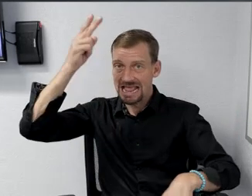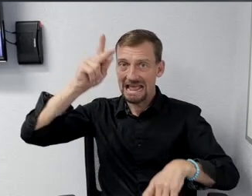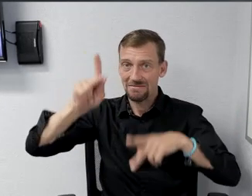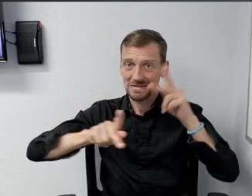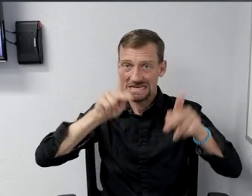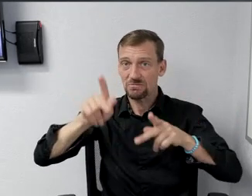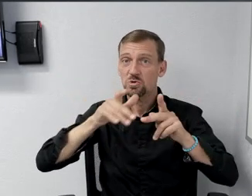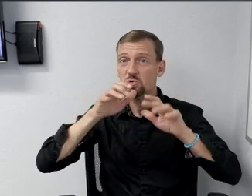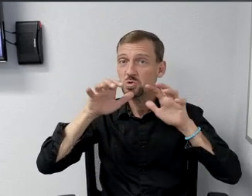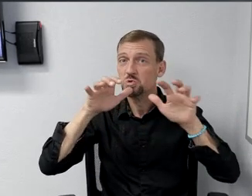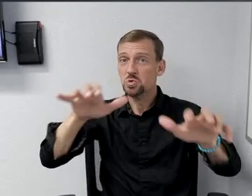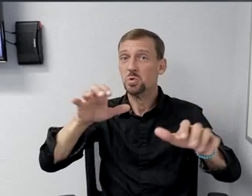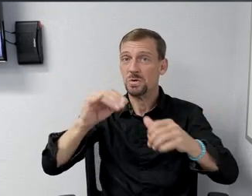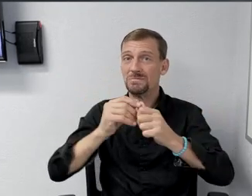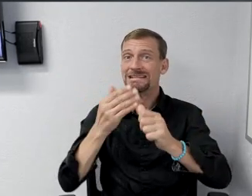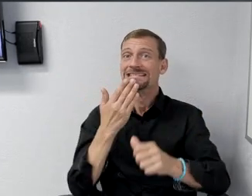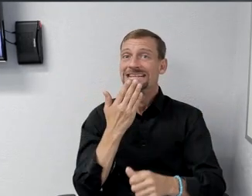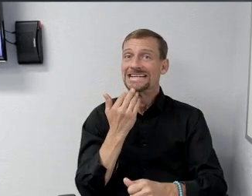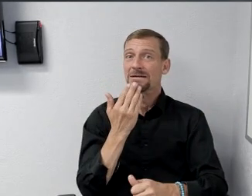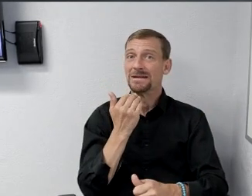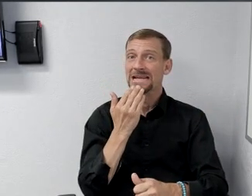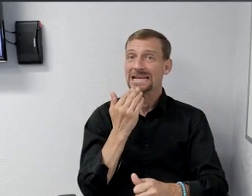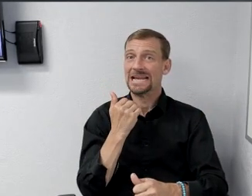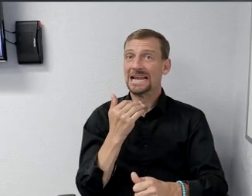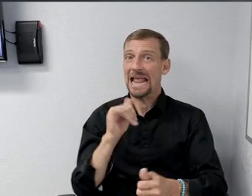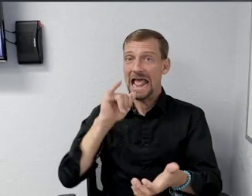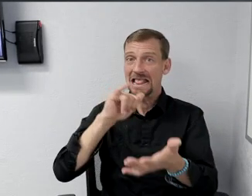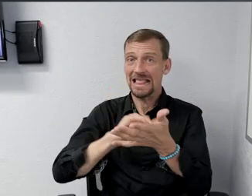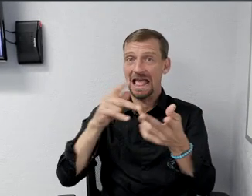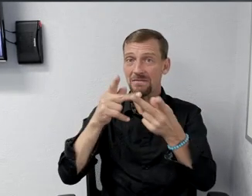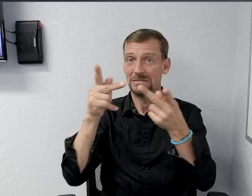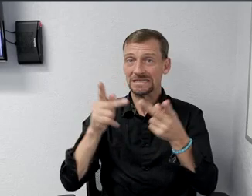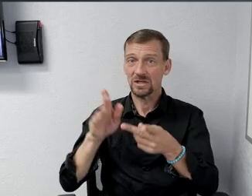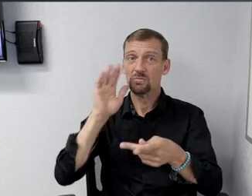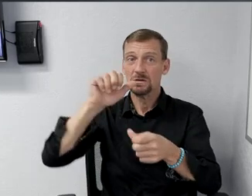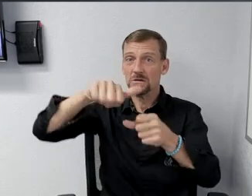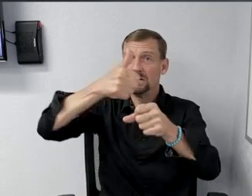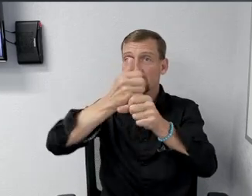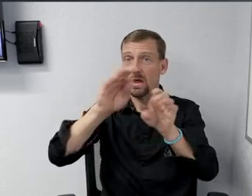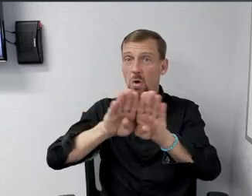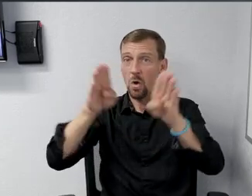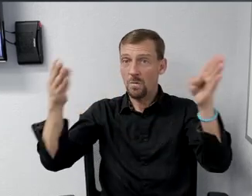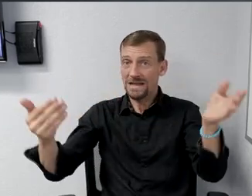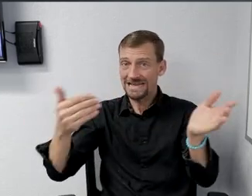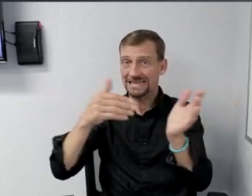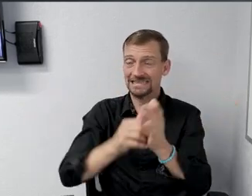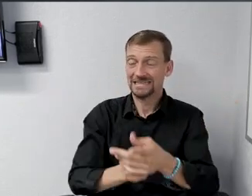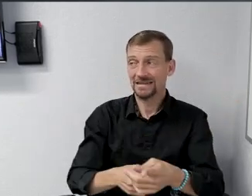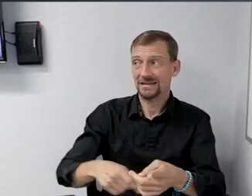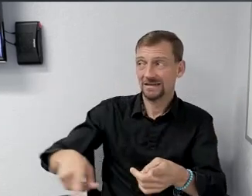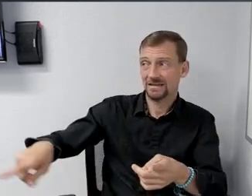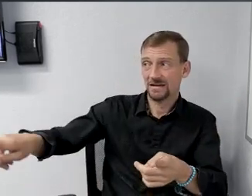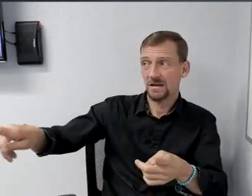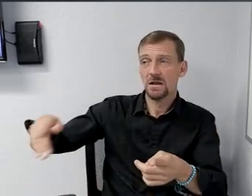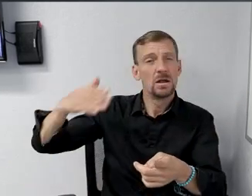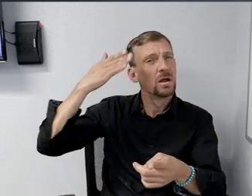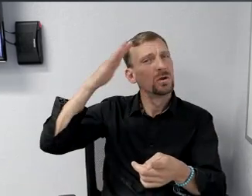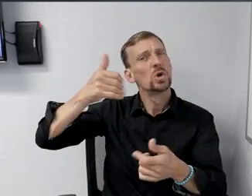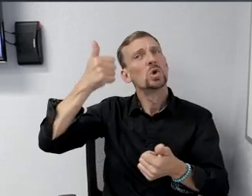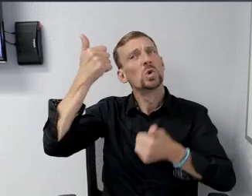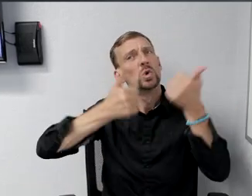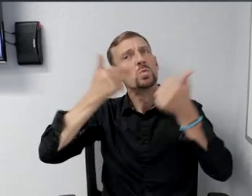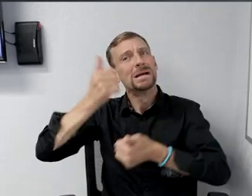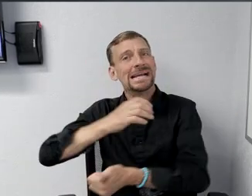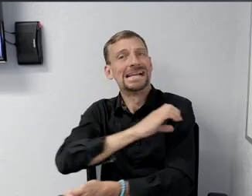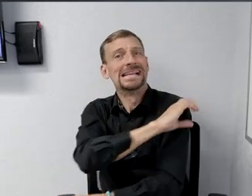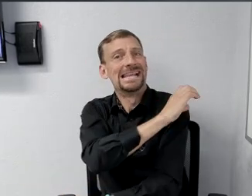population of diabetics in our county, is that position going to be brought back? I don't know what clinic are they speaking